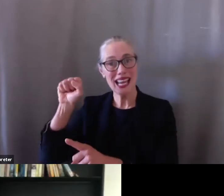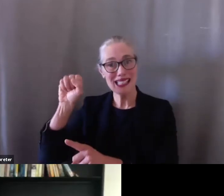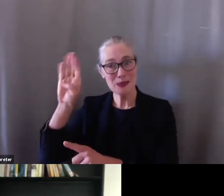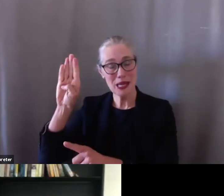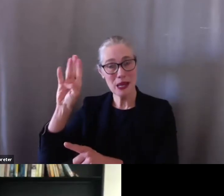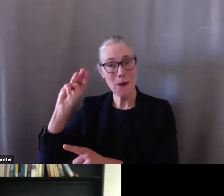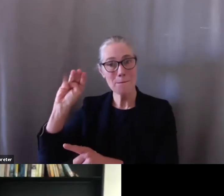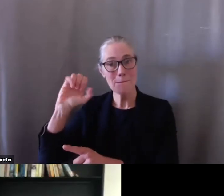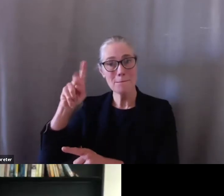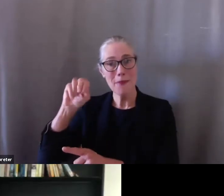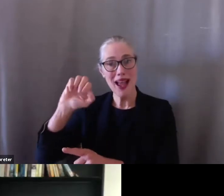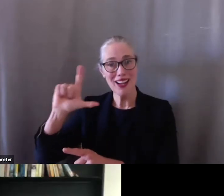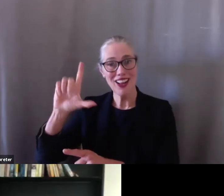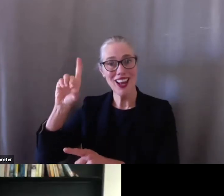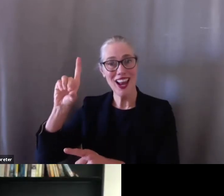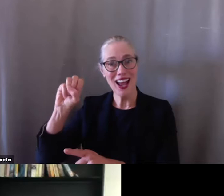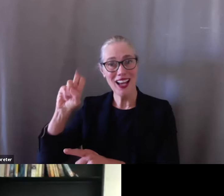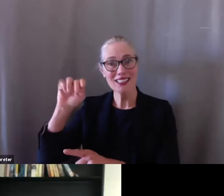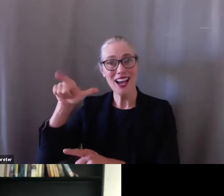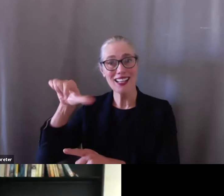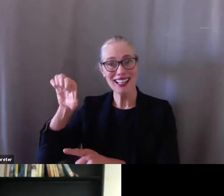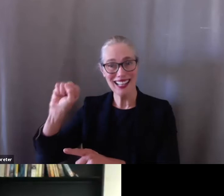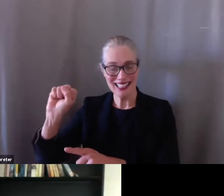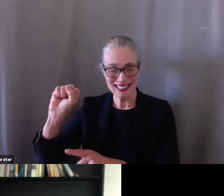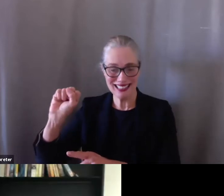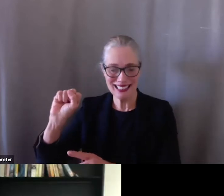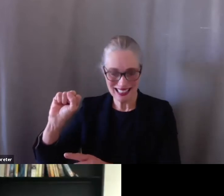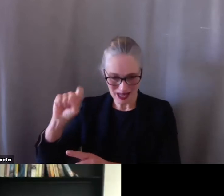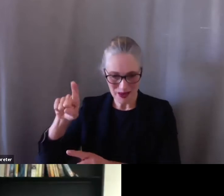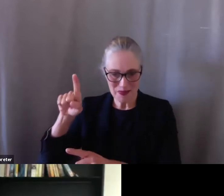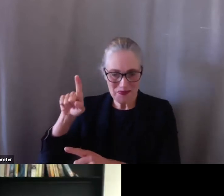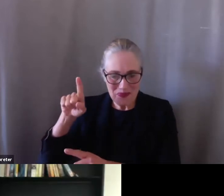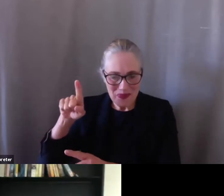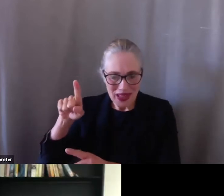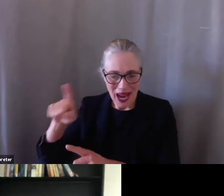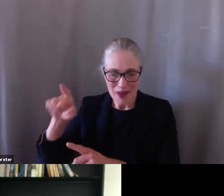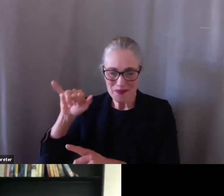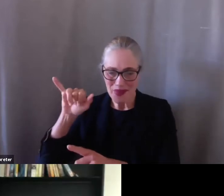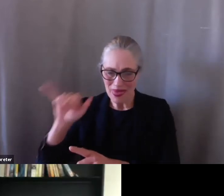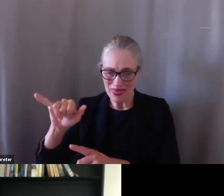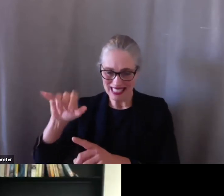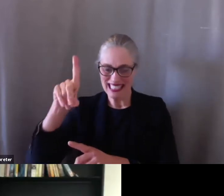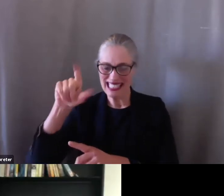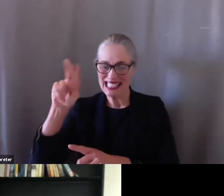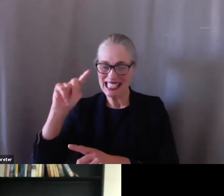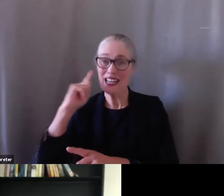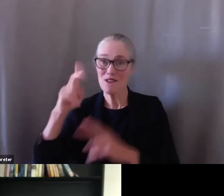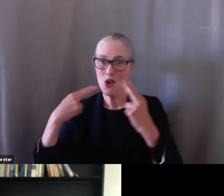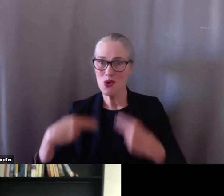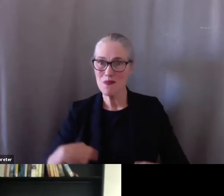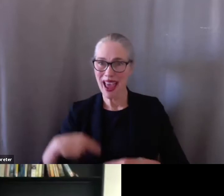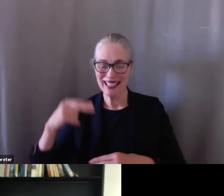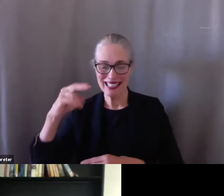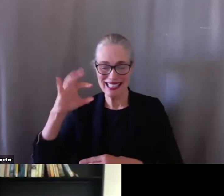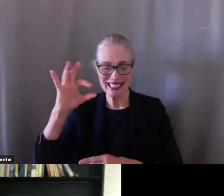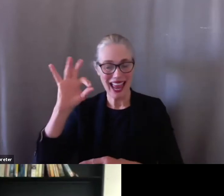Southern history, and the U.S. Civil War. He is the author of 2 books, A House Dividing, Economic Development